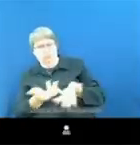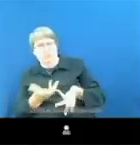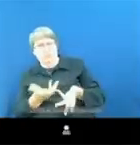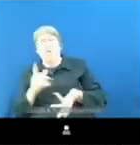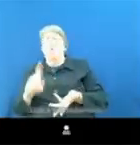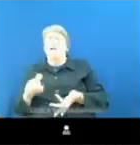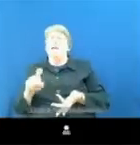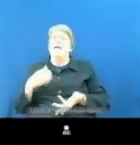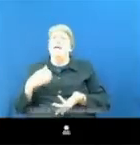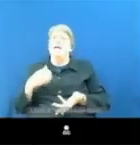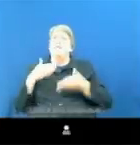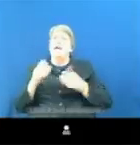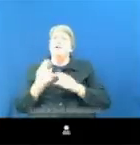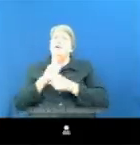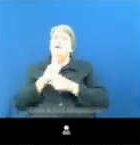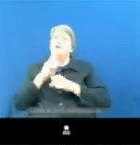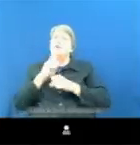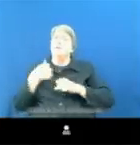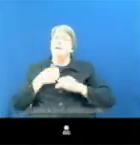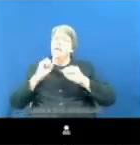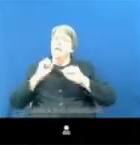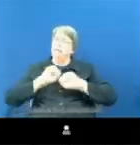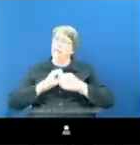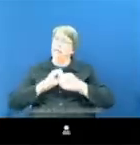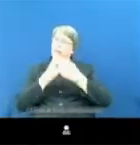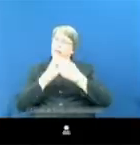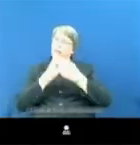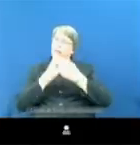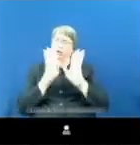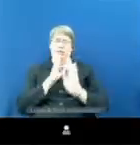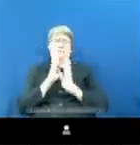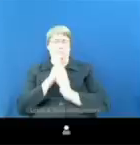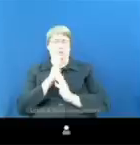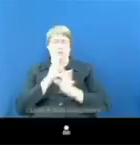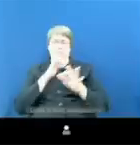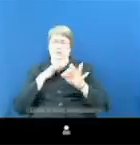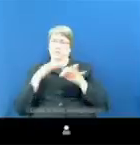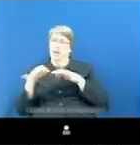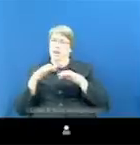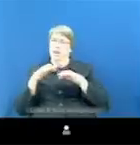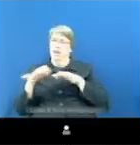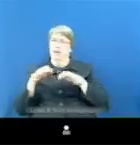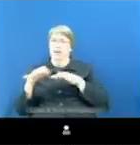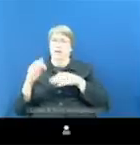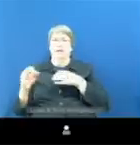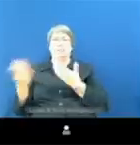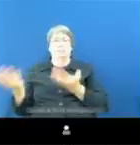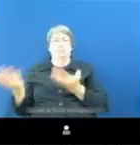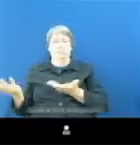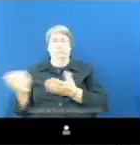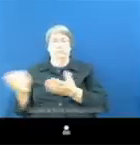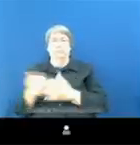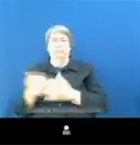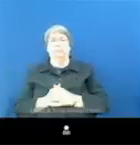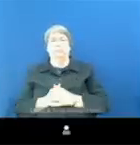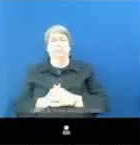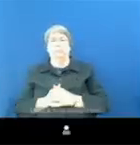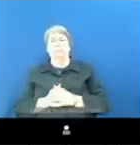that articulation clear and cogent for the court or for whoever's hiring the interpreters.